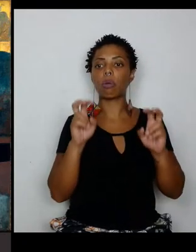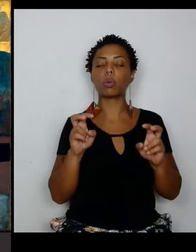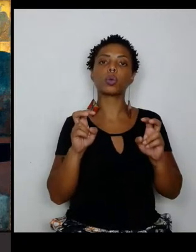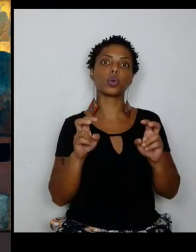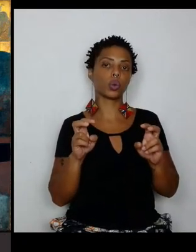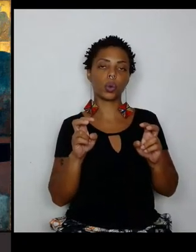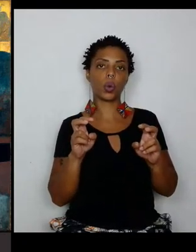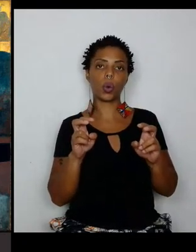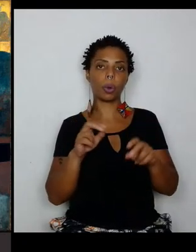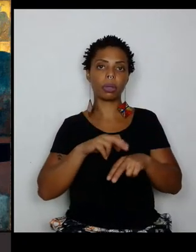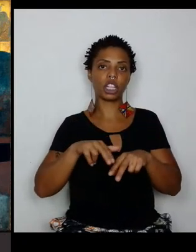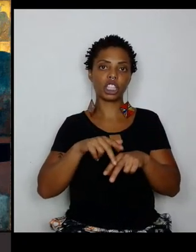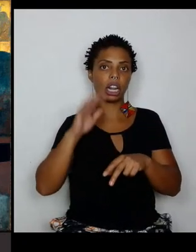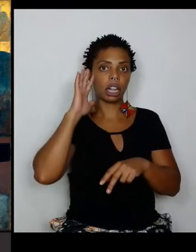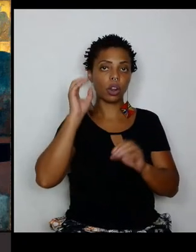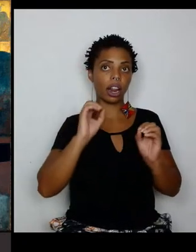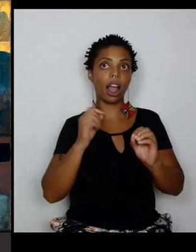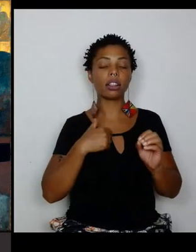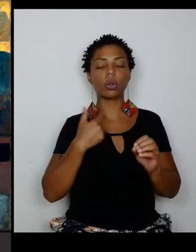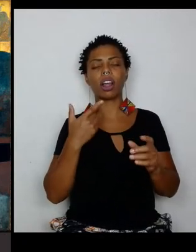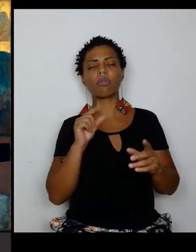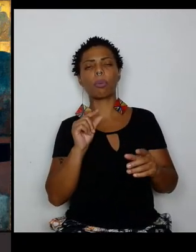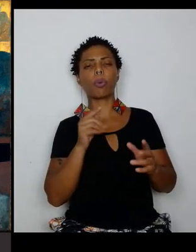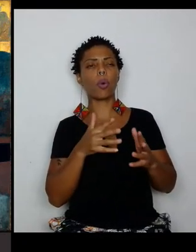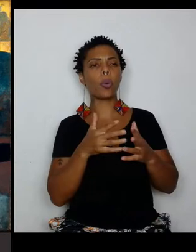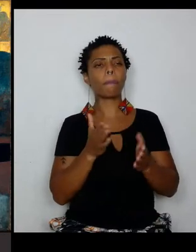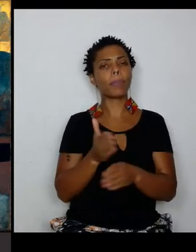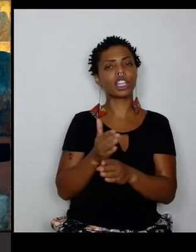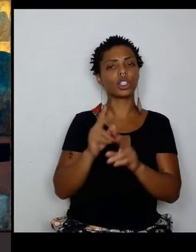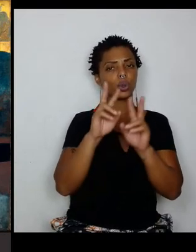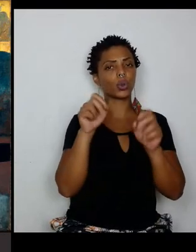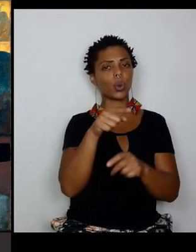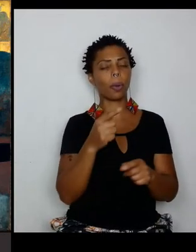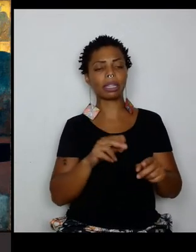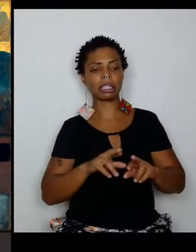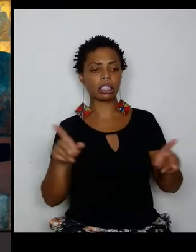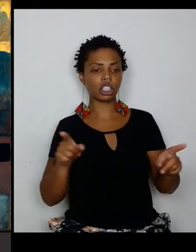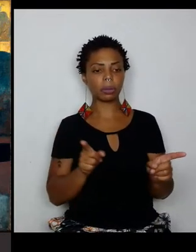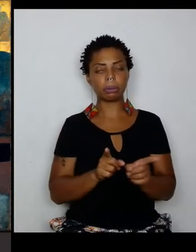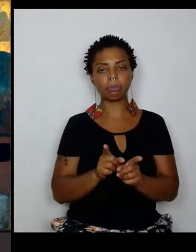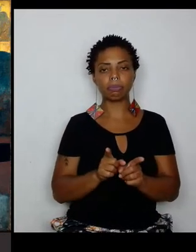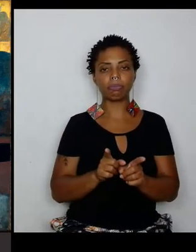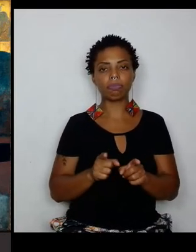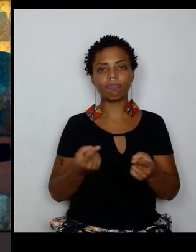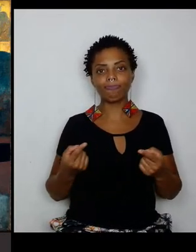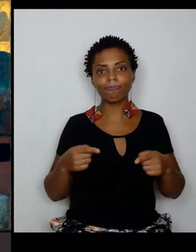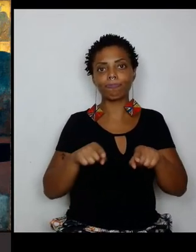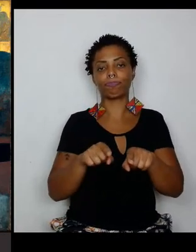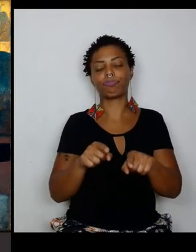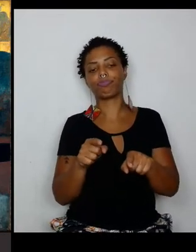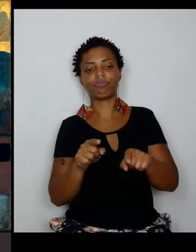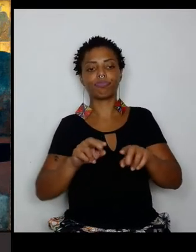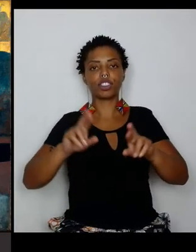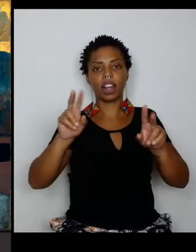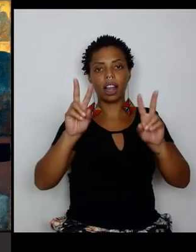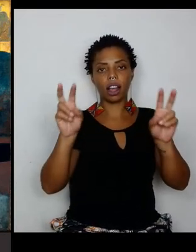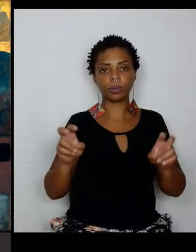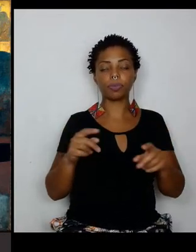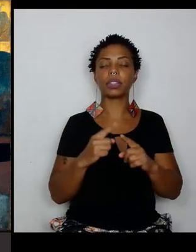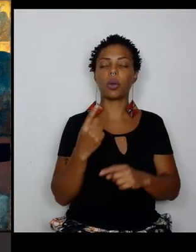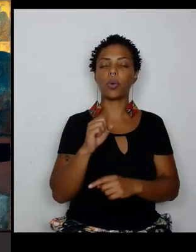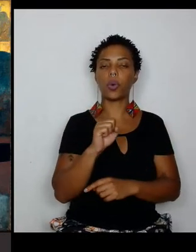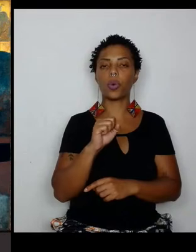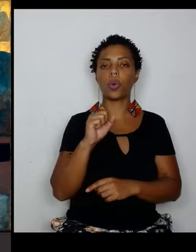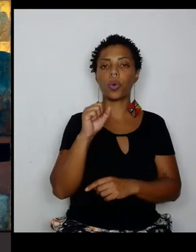as certain about gauguin as when i entered 1989. in 1989 i was an assistant